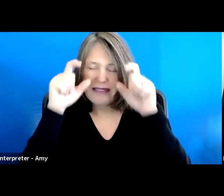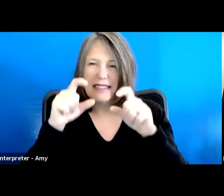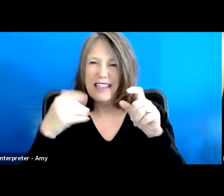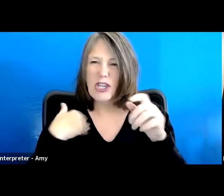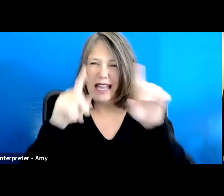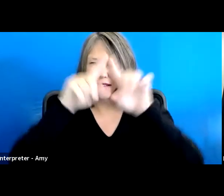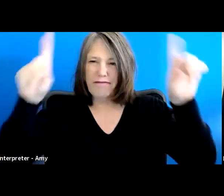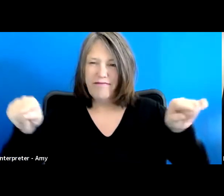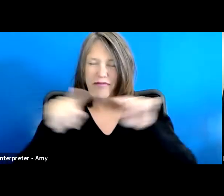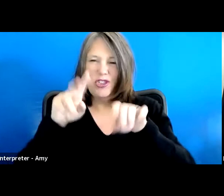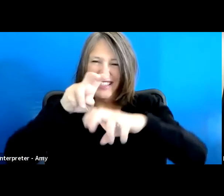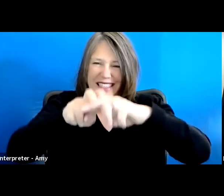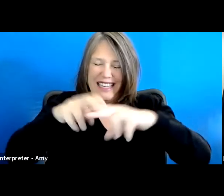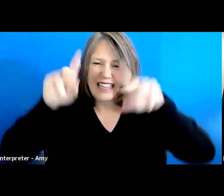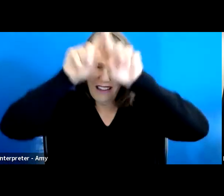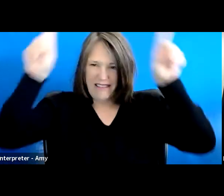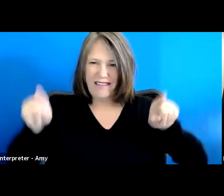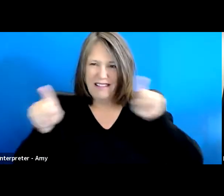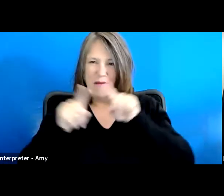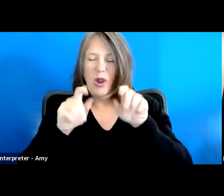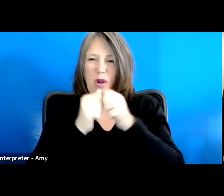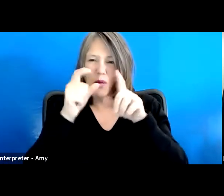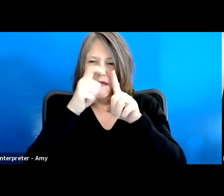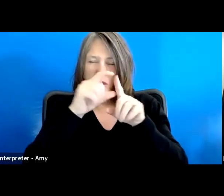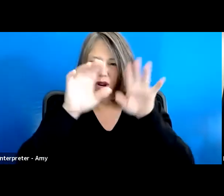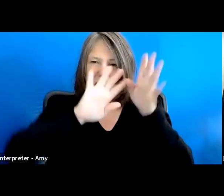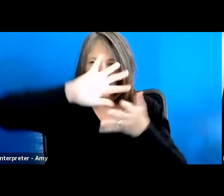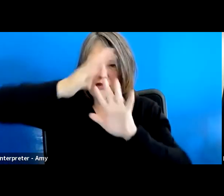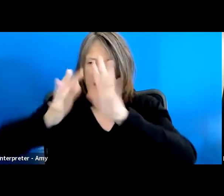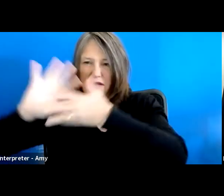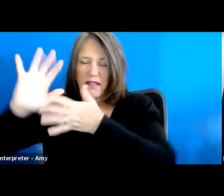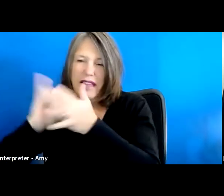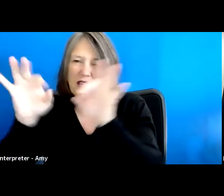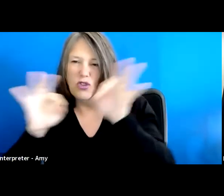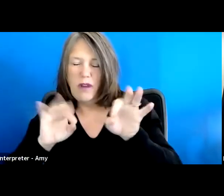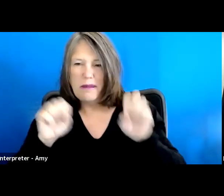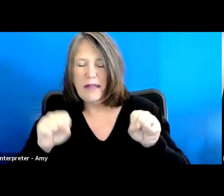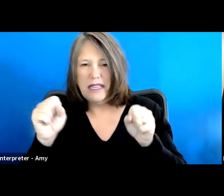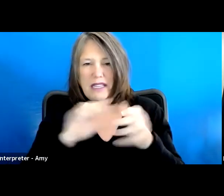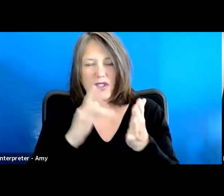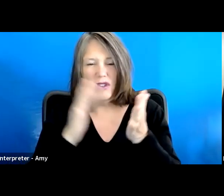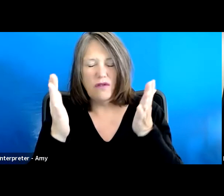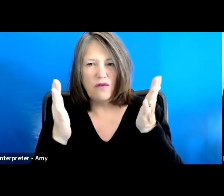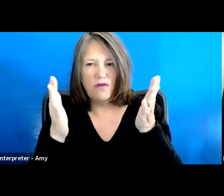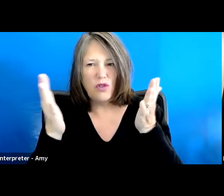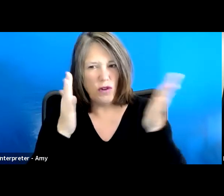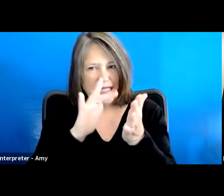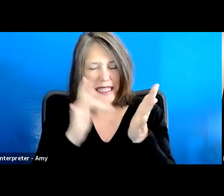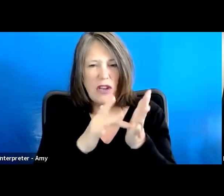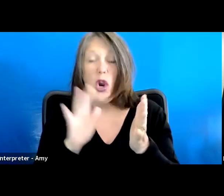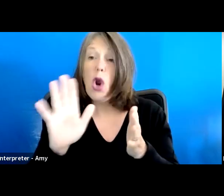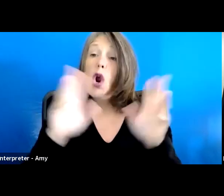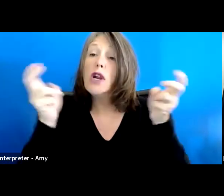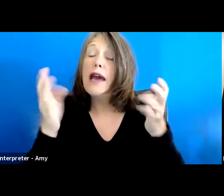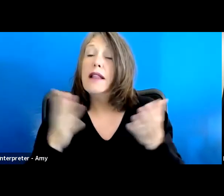mural with a bunch of words to describe the Ability Center services. Becky, her official title here is